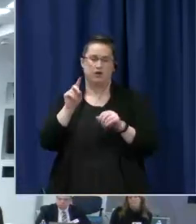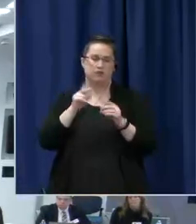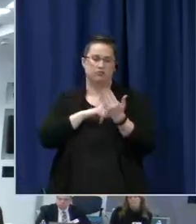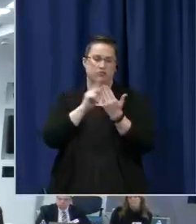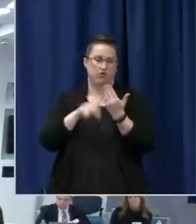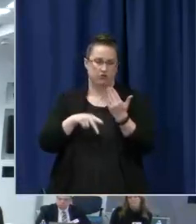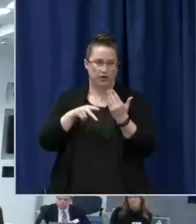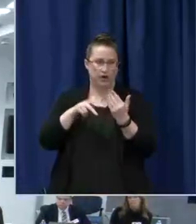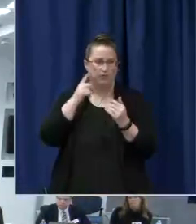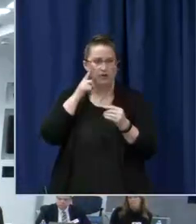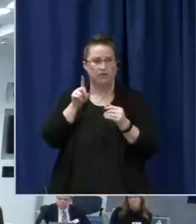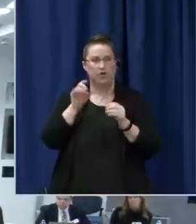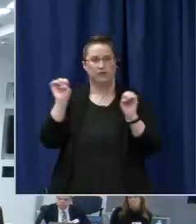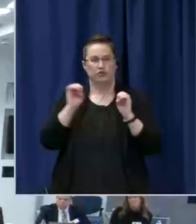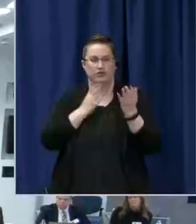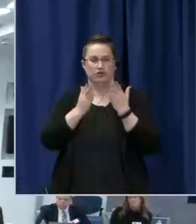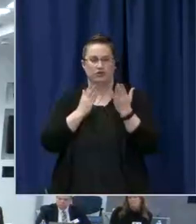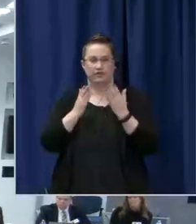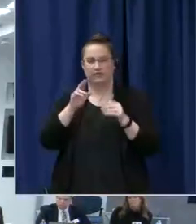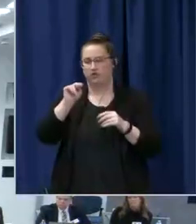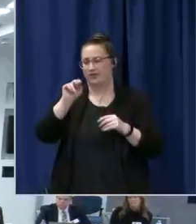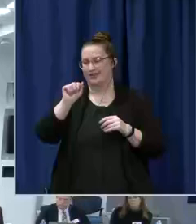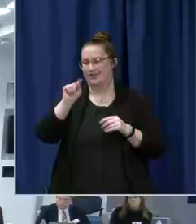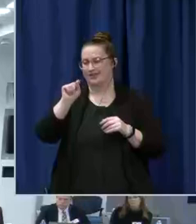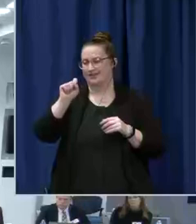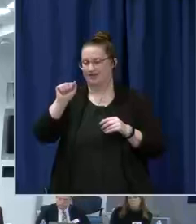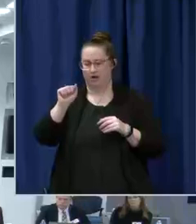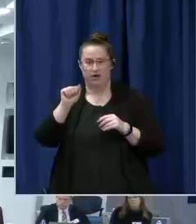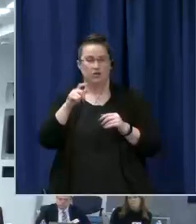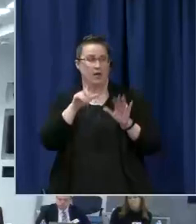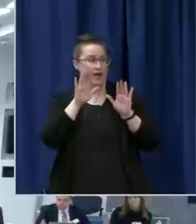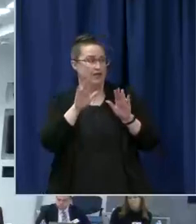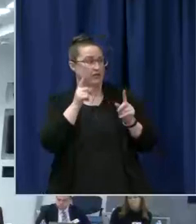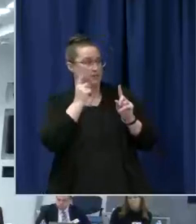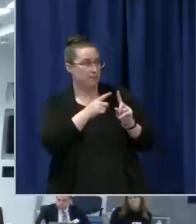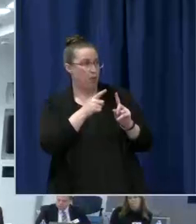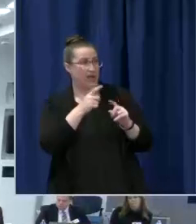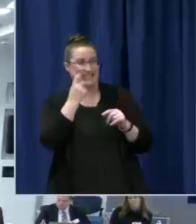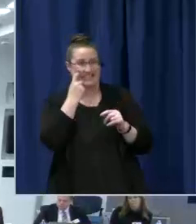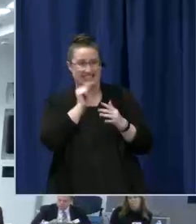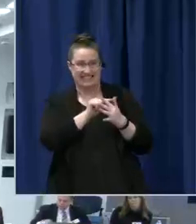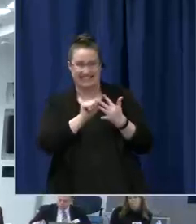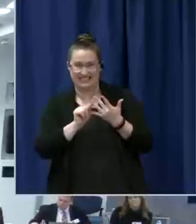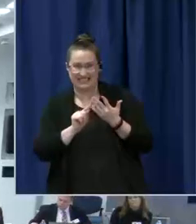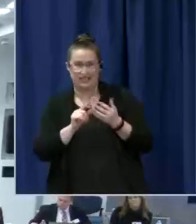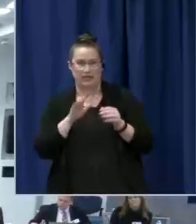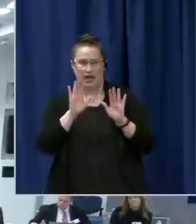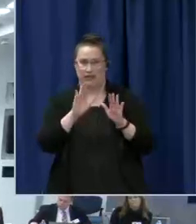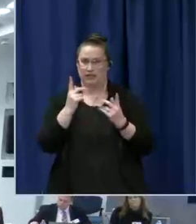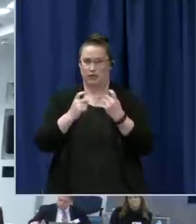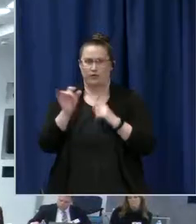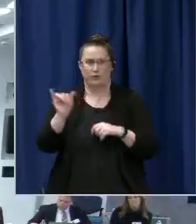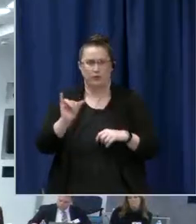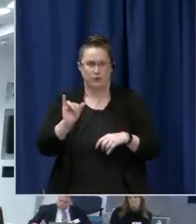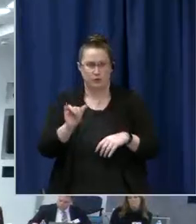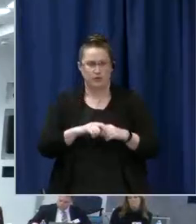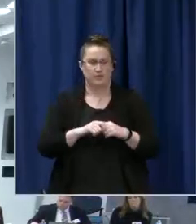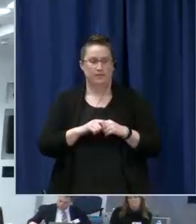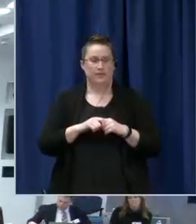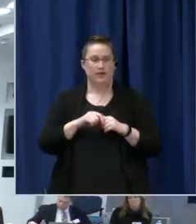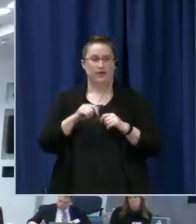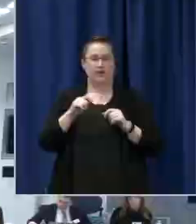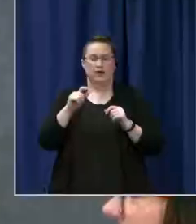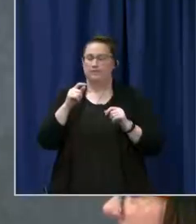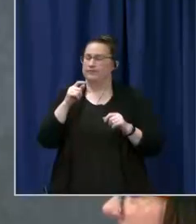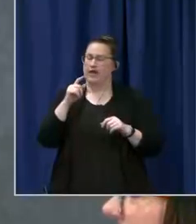NHTSA. And excellent points by the two who answered before, and excellent questions. I think I need to wait